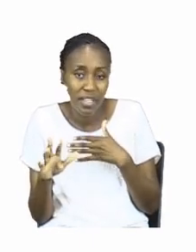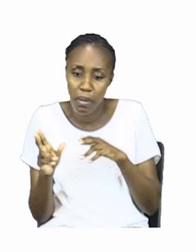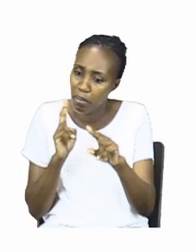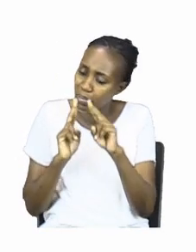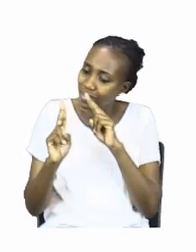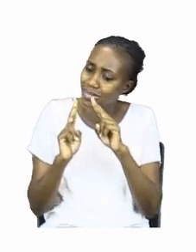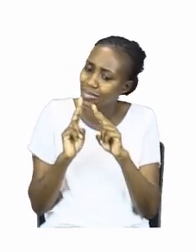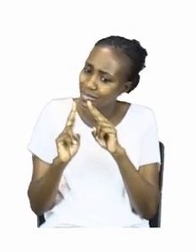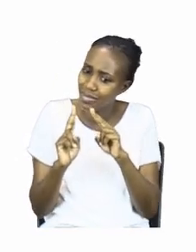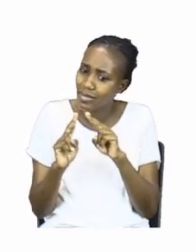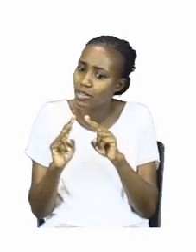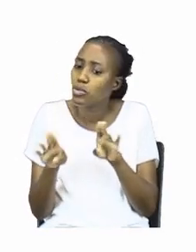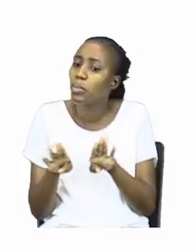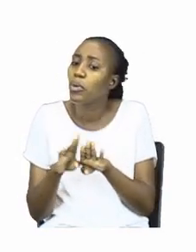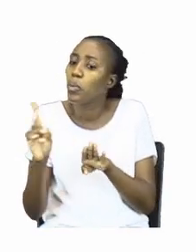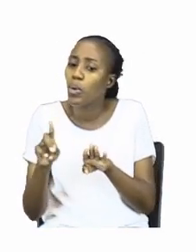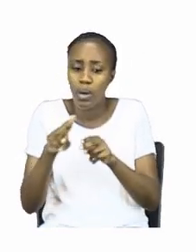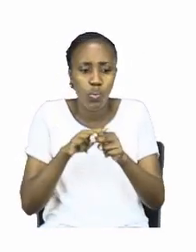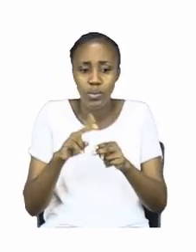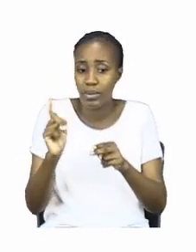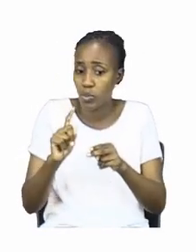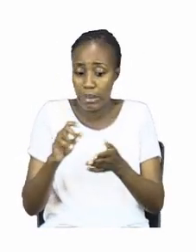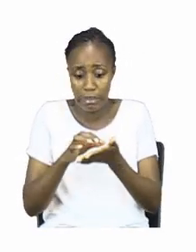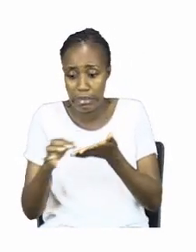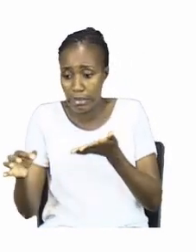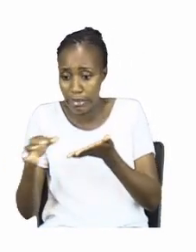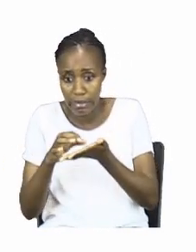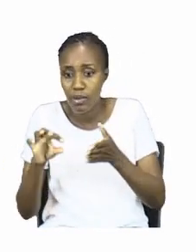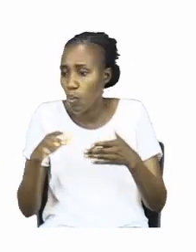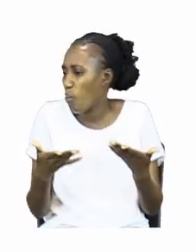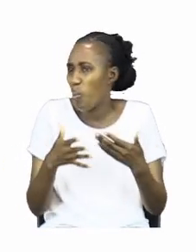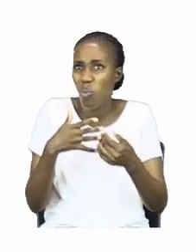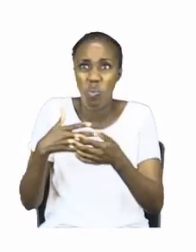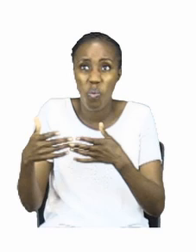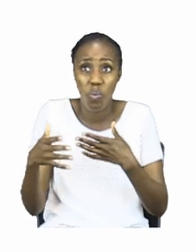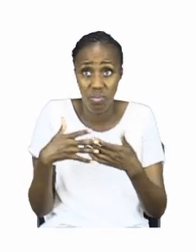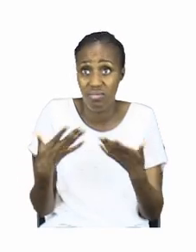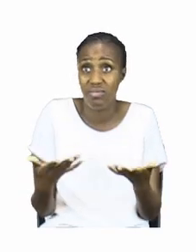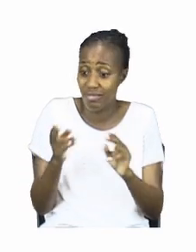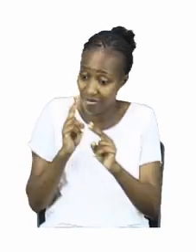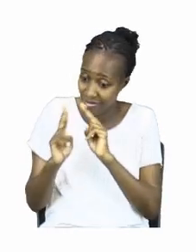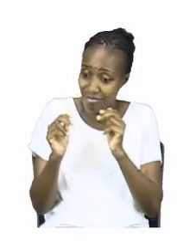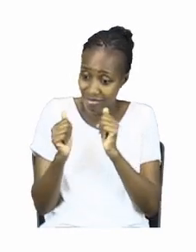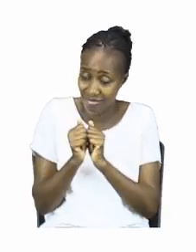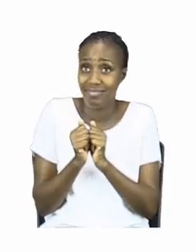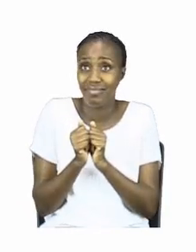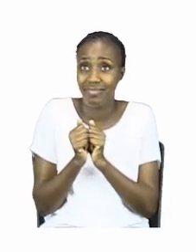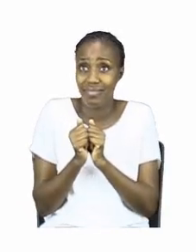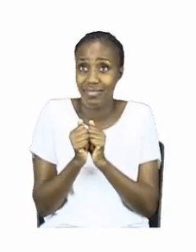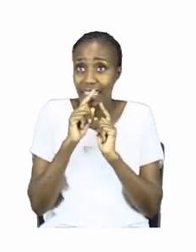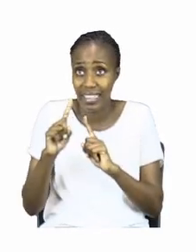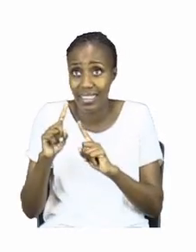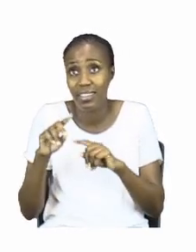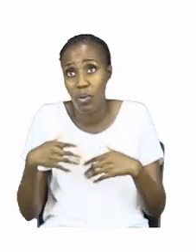about what you have used with your teacher or with your parents. Now over here, boys and girls,